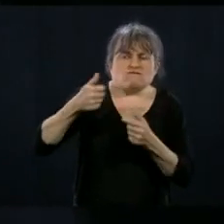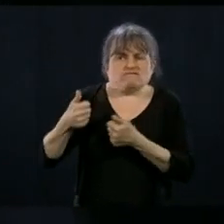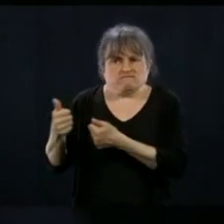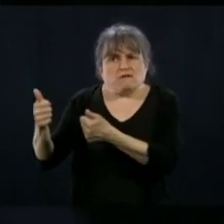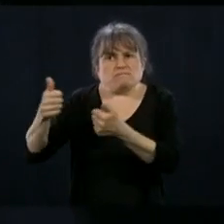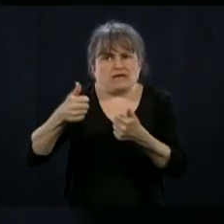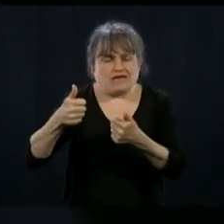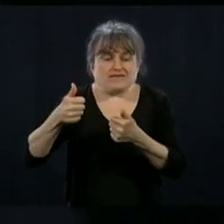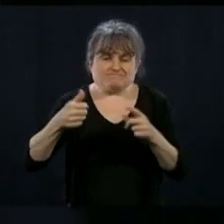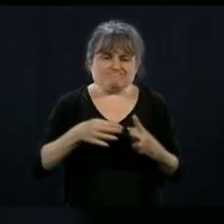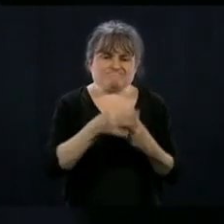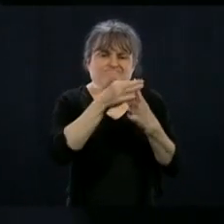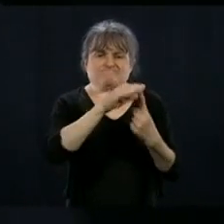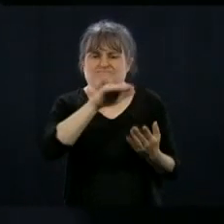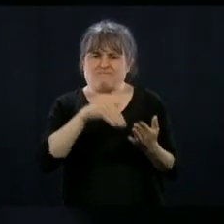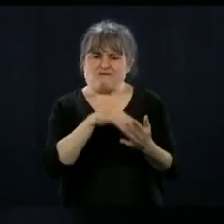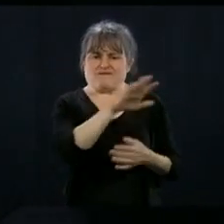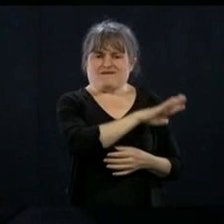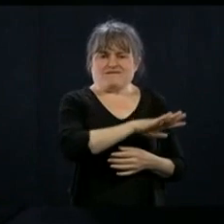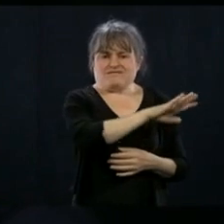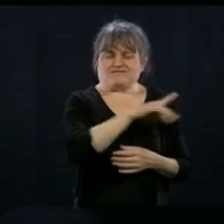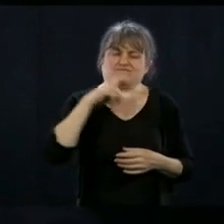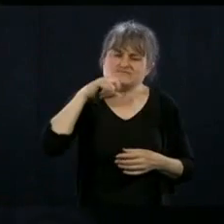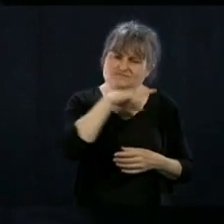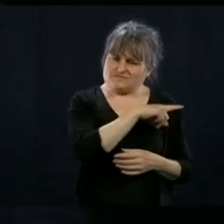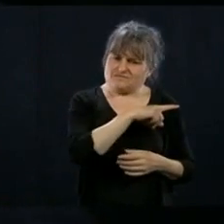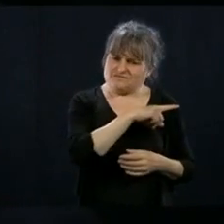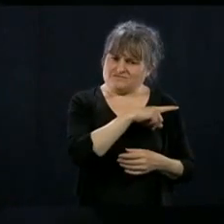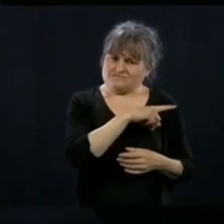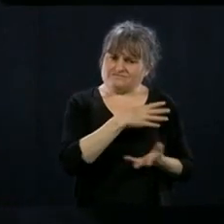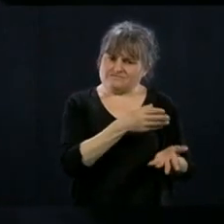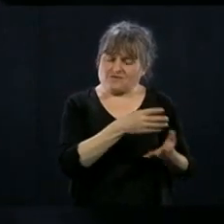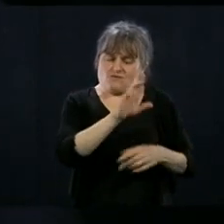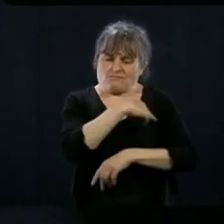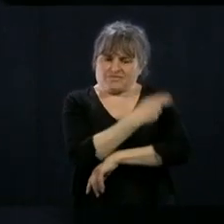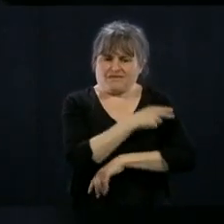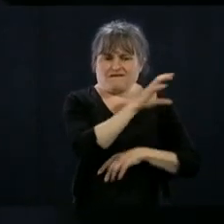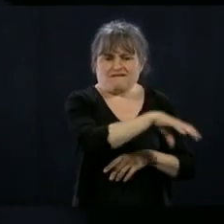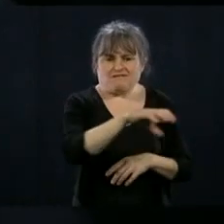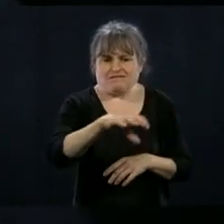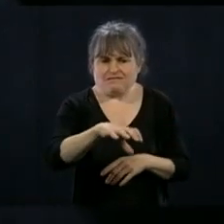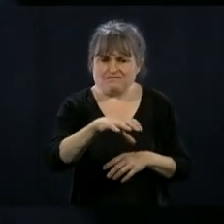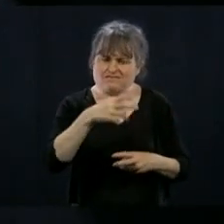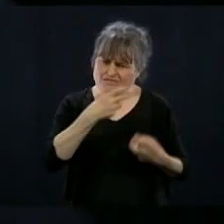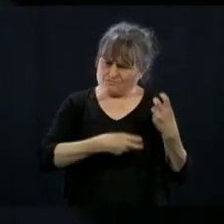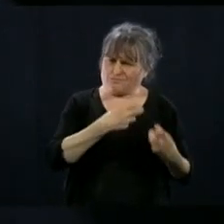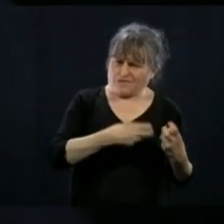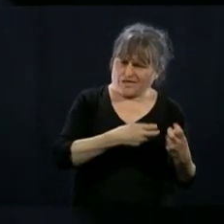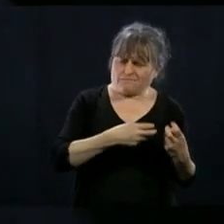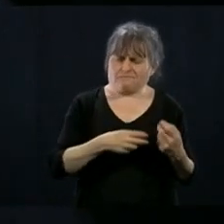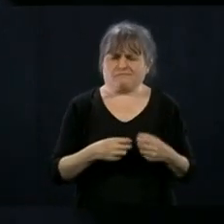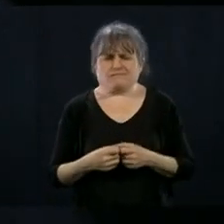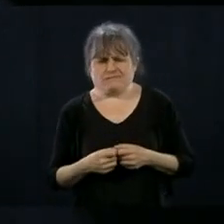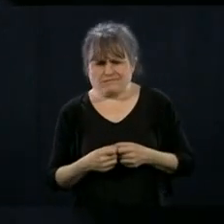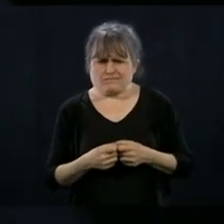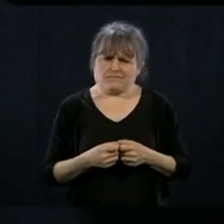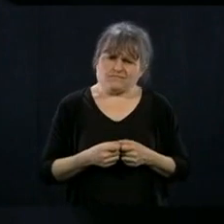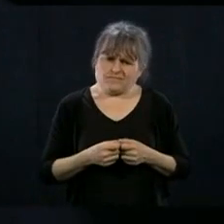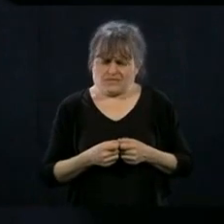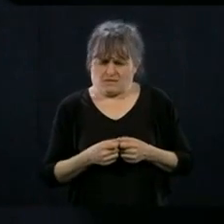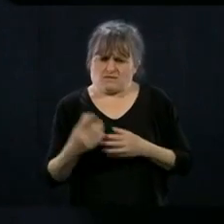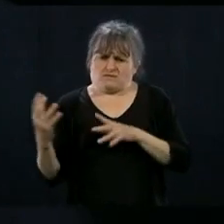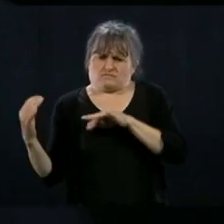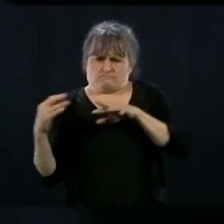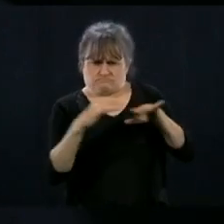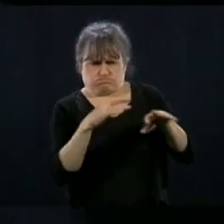control as soon as you leave Montreal. But in Montreal itself, there's still hospitals where there's a lot of beds that